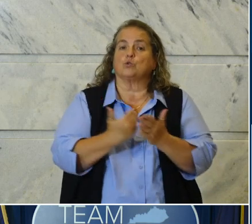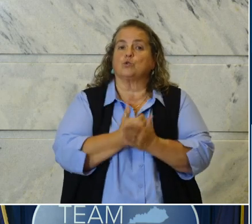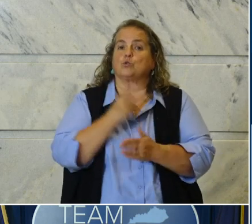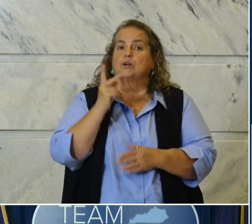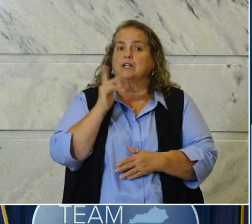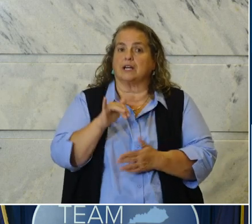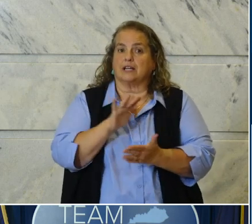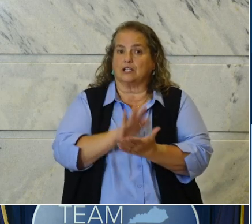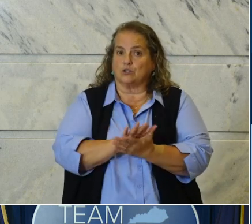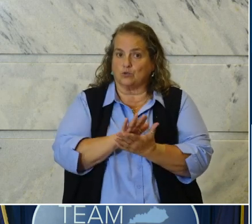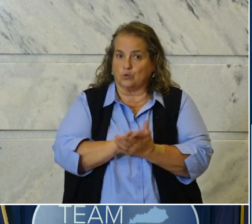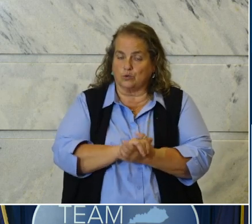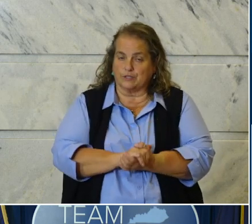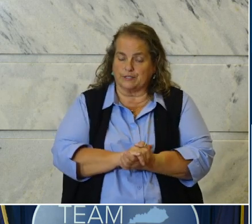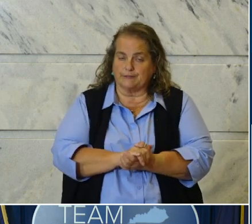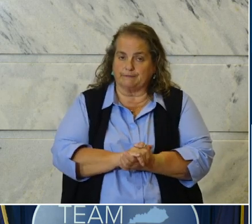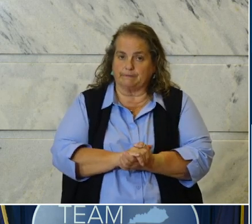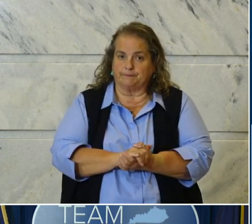Kentucky schools.